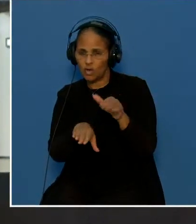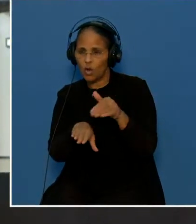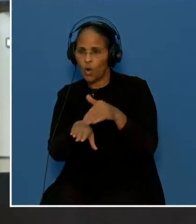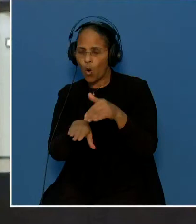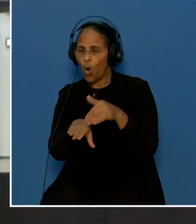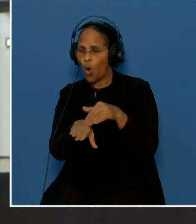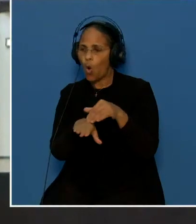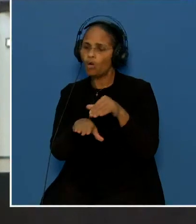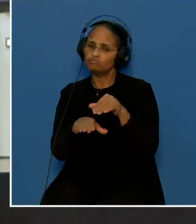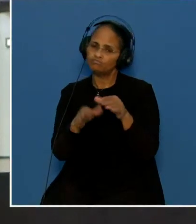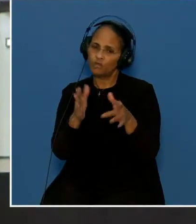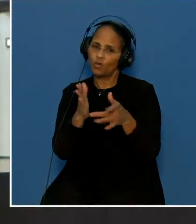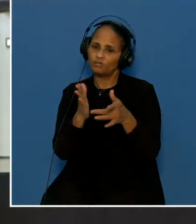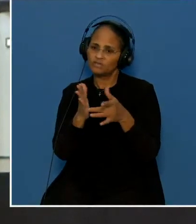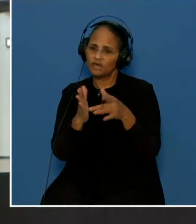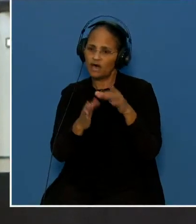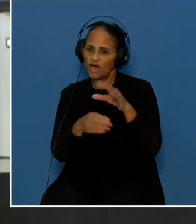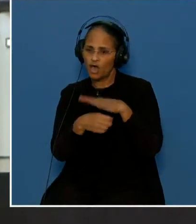the website